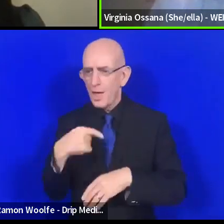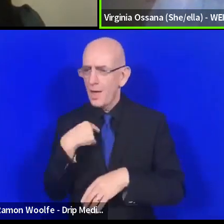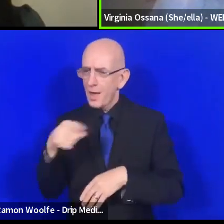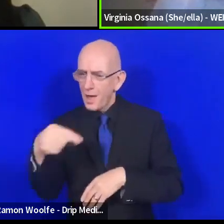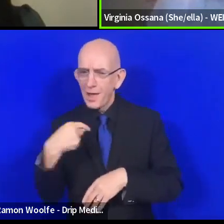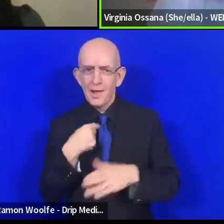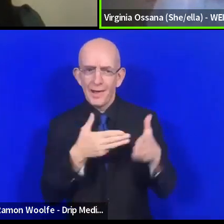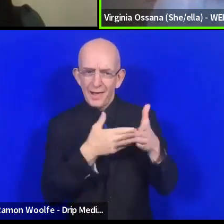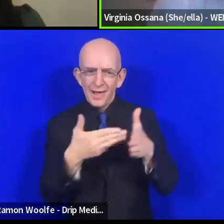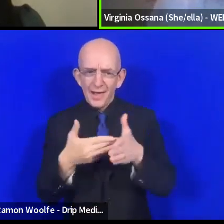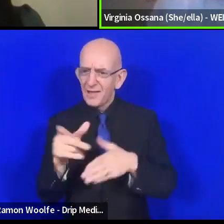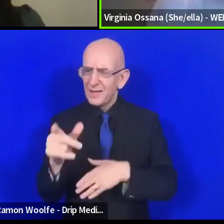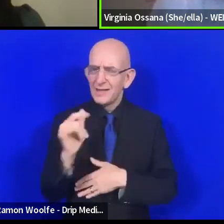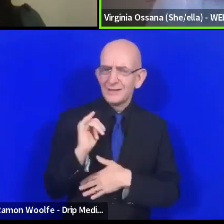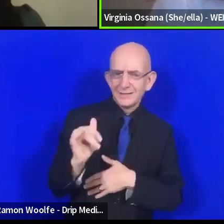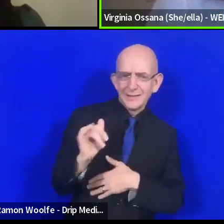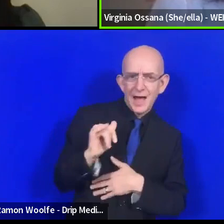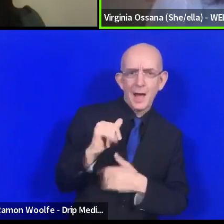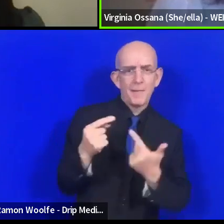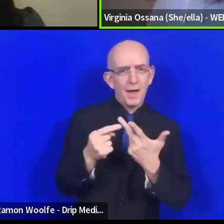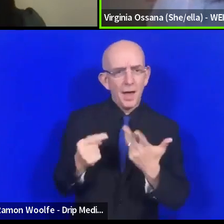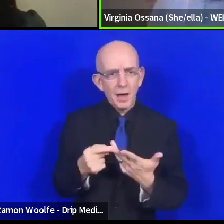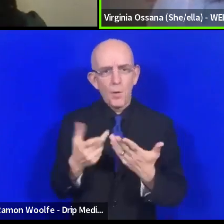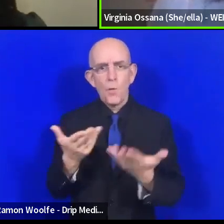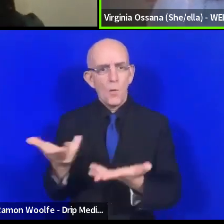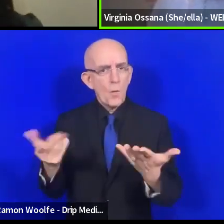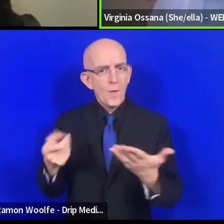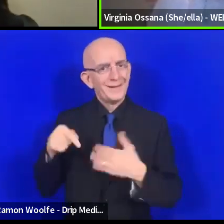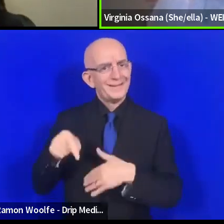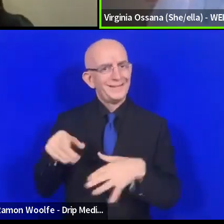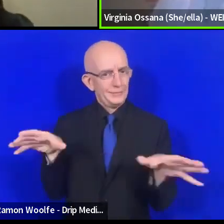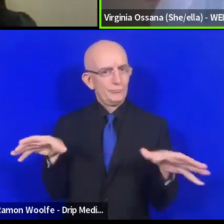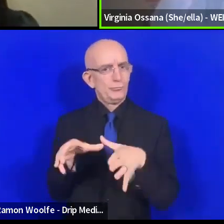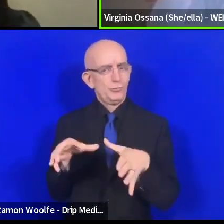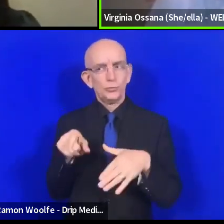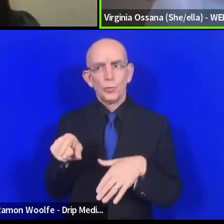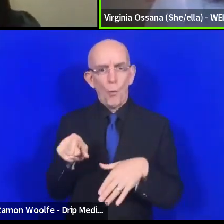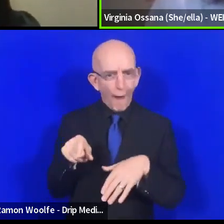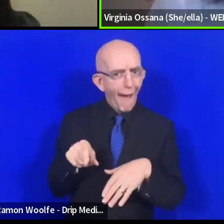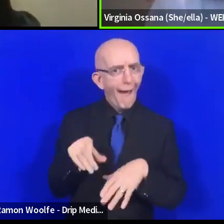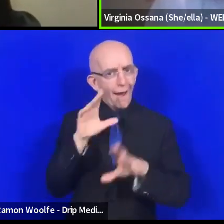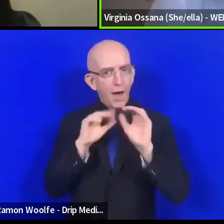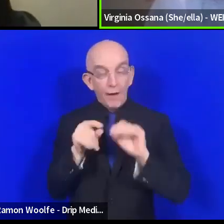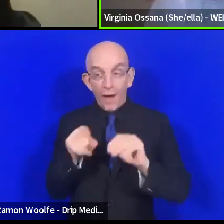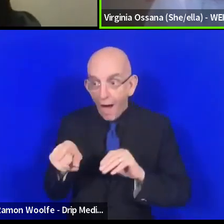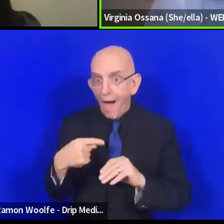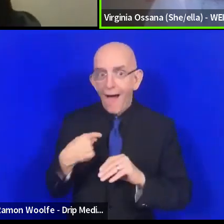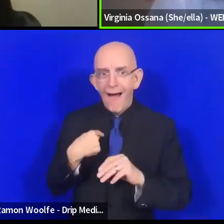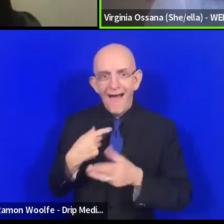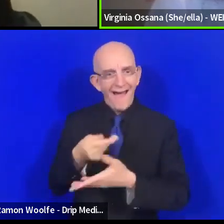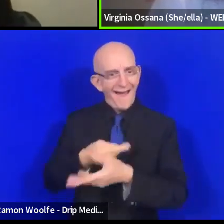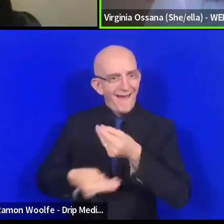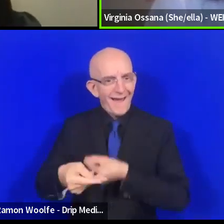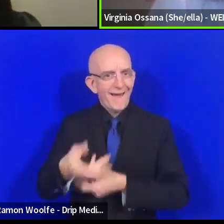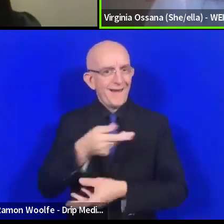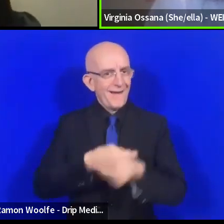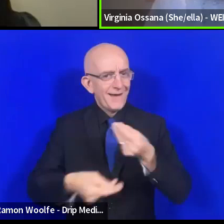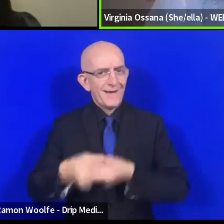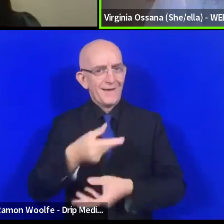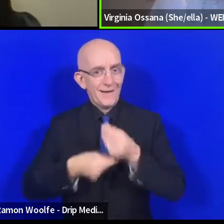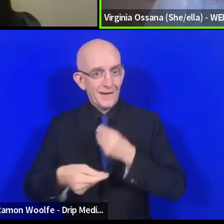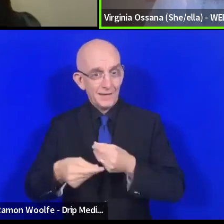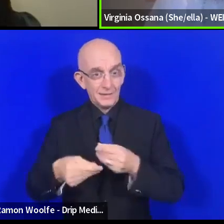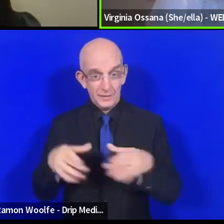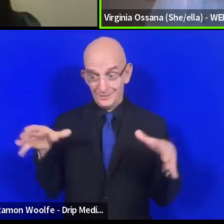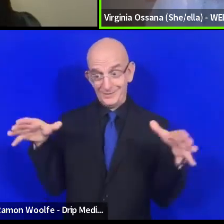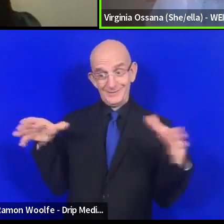enriching space. We had over 120 people in the room, really eager